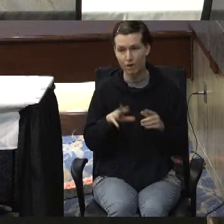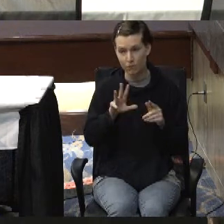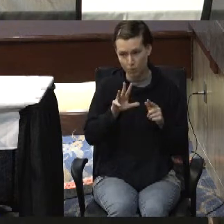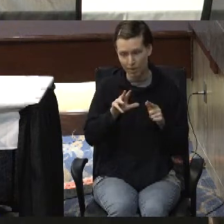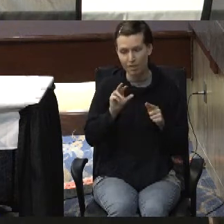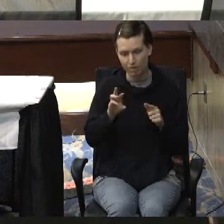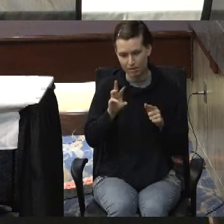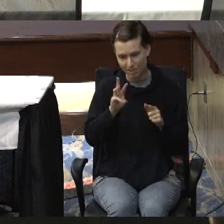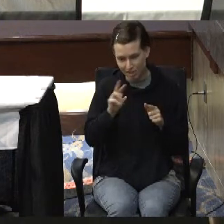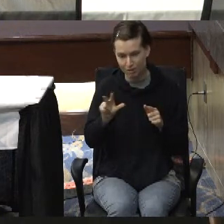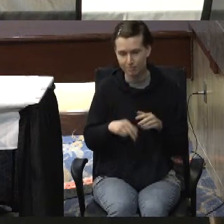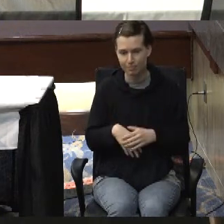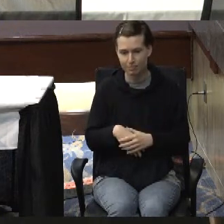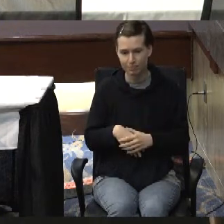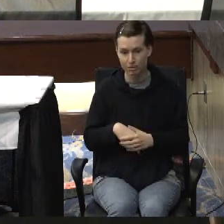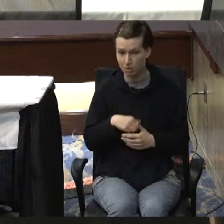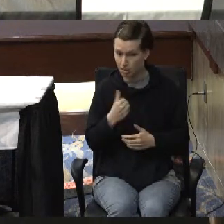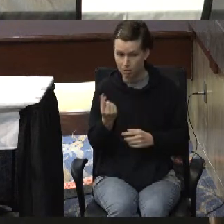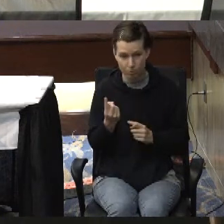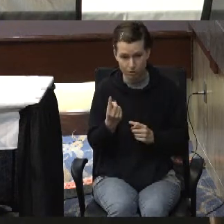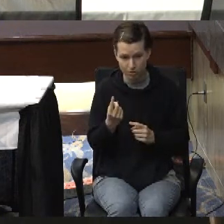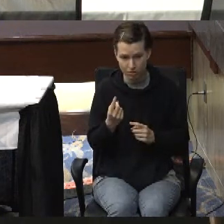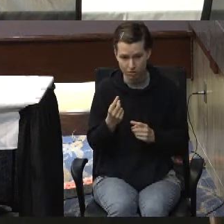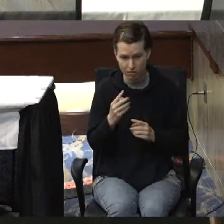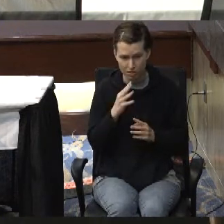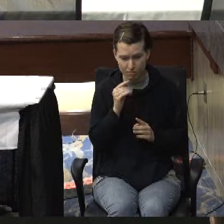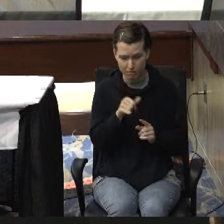Is there anyone here to speak on this item?